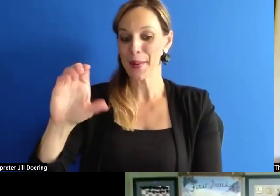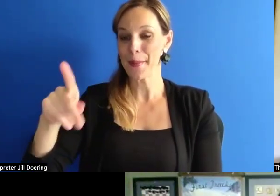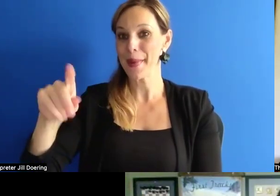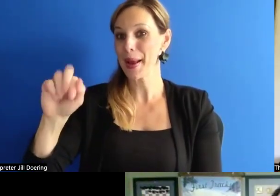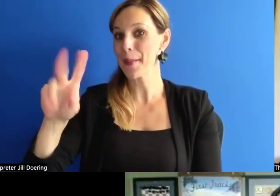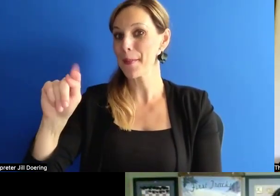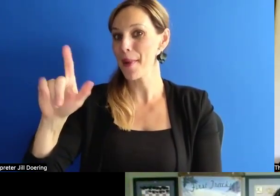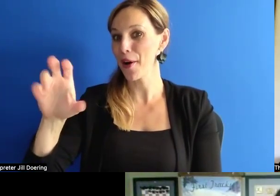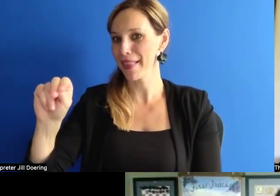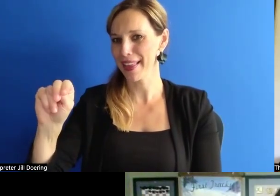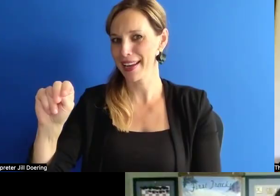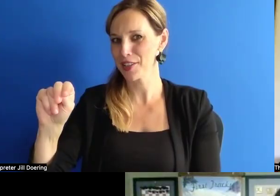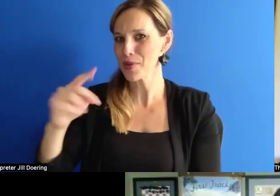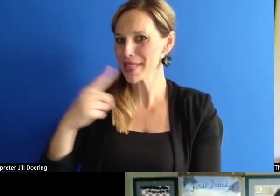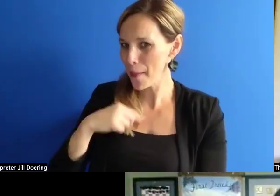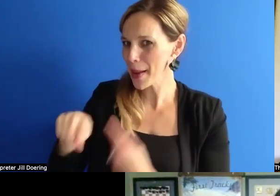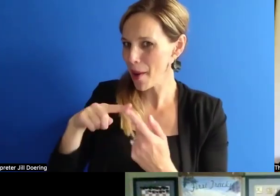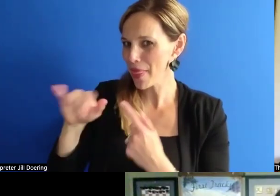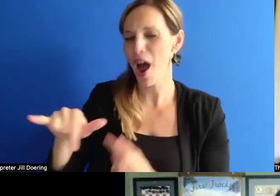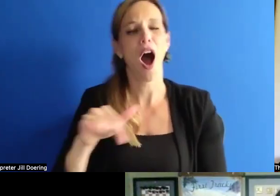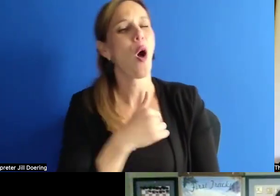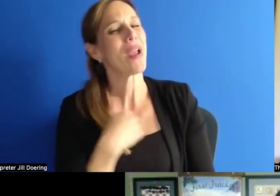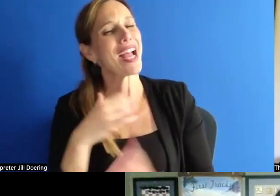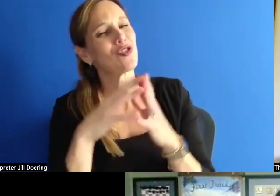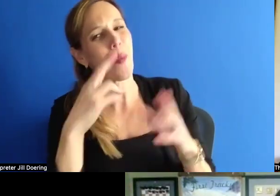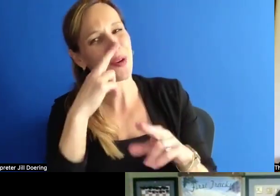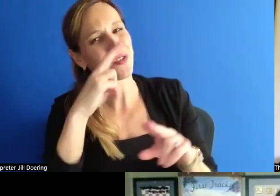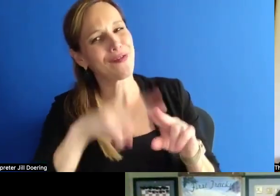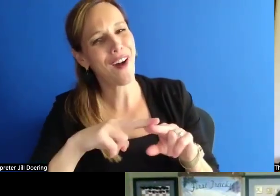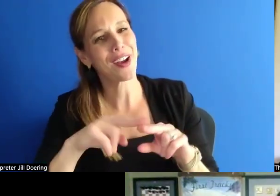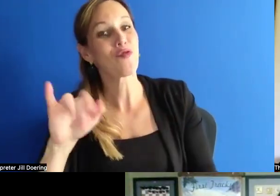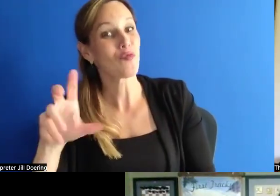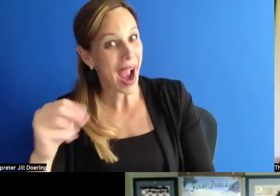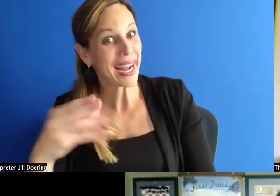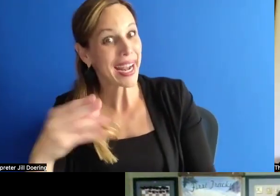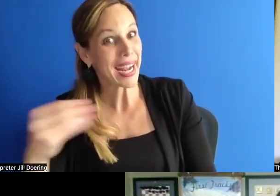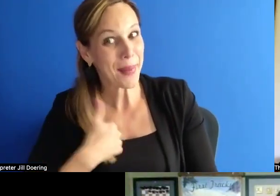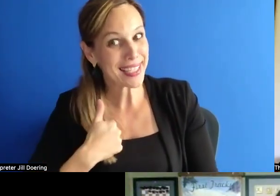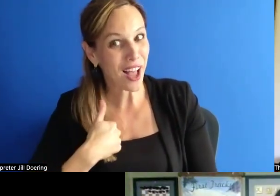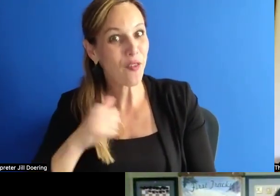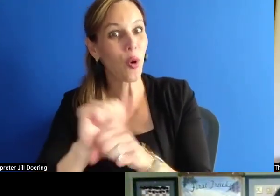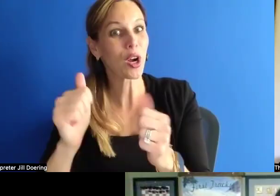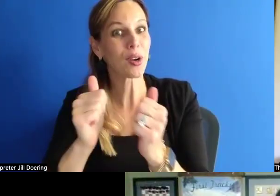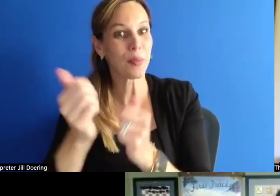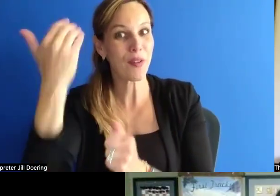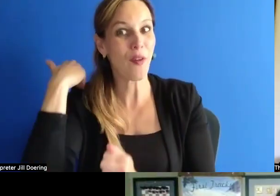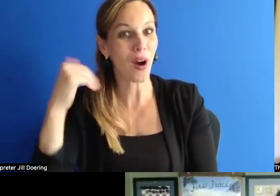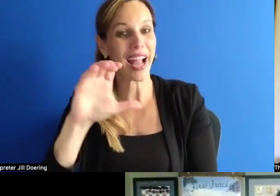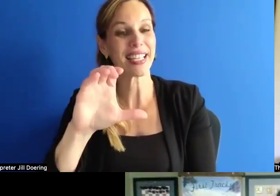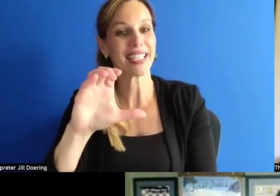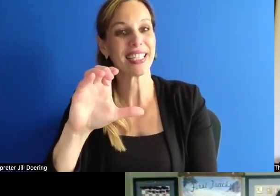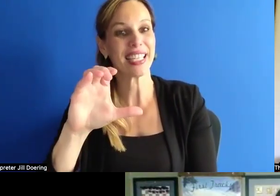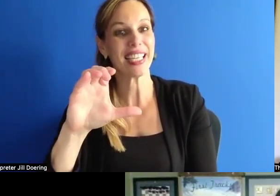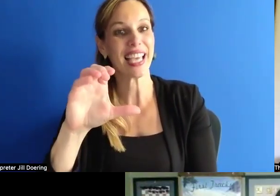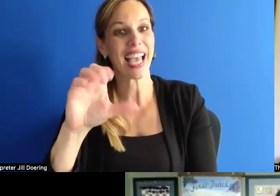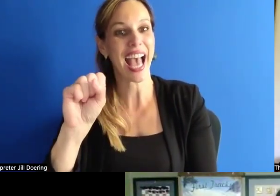had such a fun time. And actually, Ryan McPartlin and I had worked together before on CSI Miami. And I'm